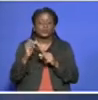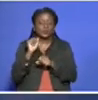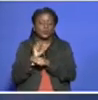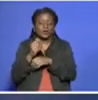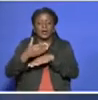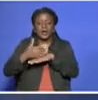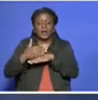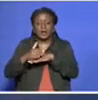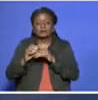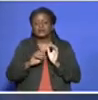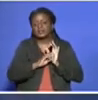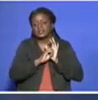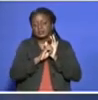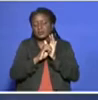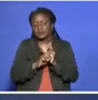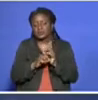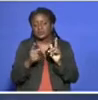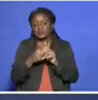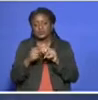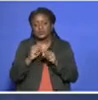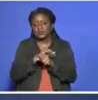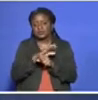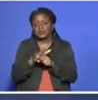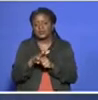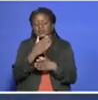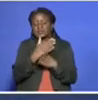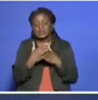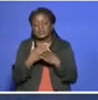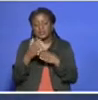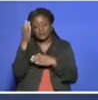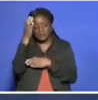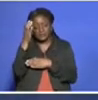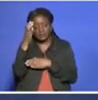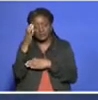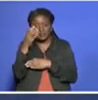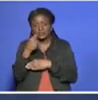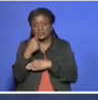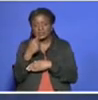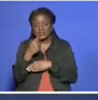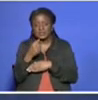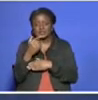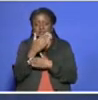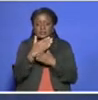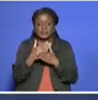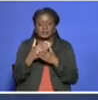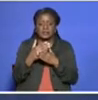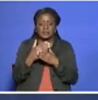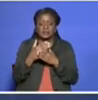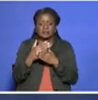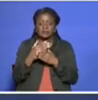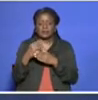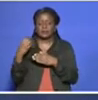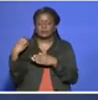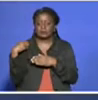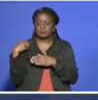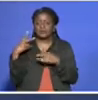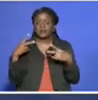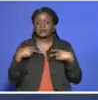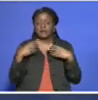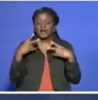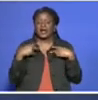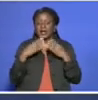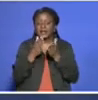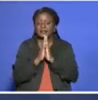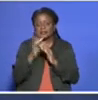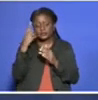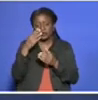has been some concern expressed by employees who say some employers have asked them for proof that they are able to return to work. Well